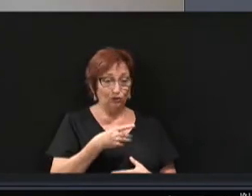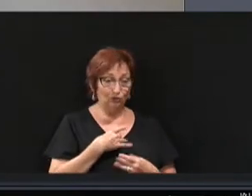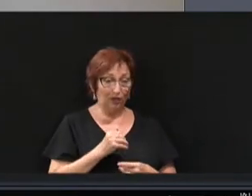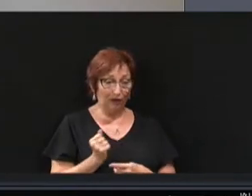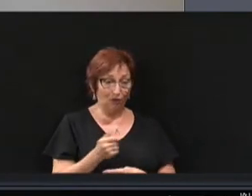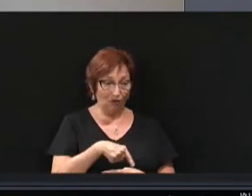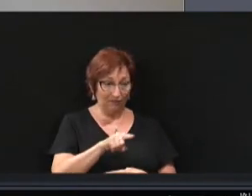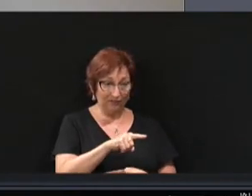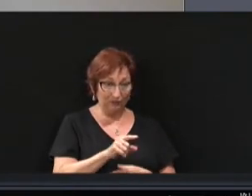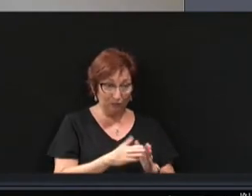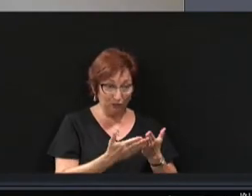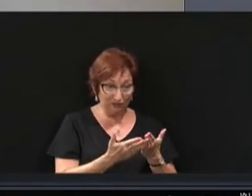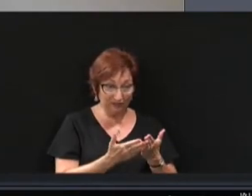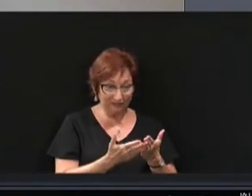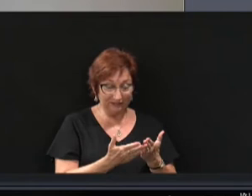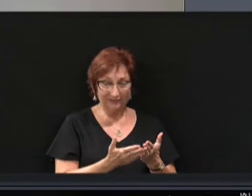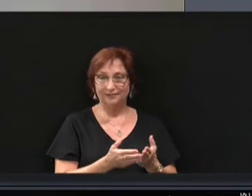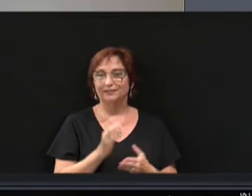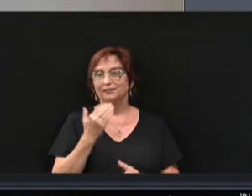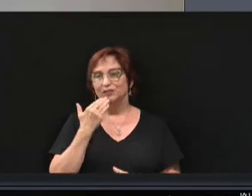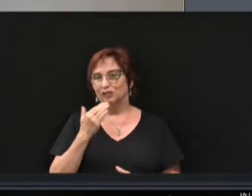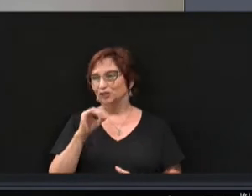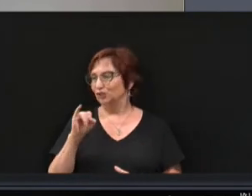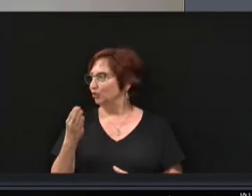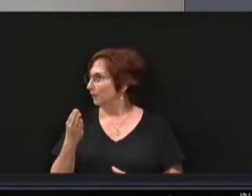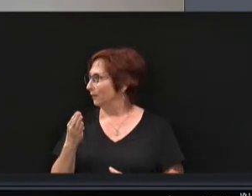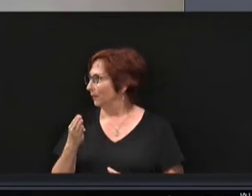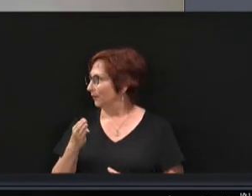Ah, yeah, good job.